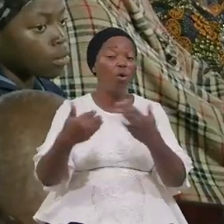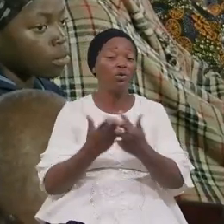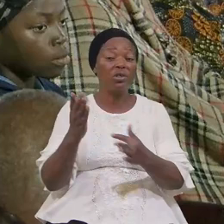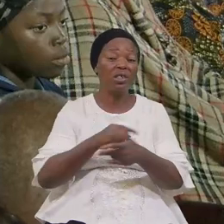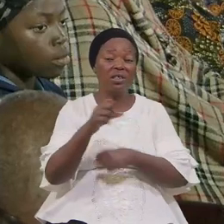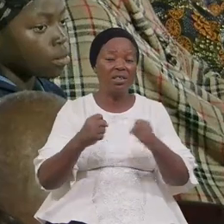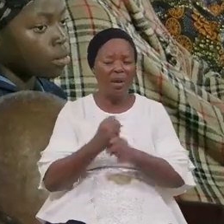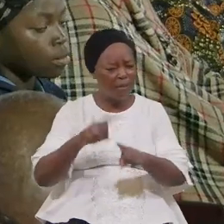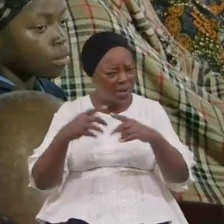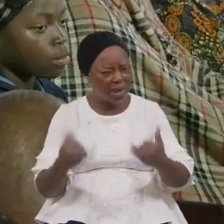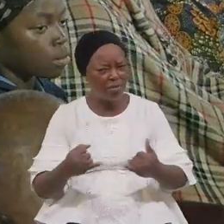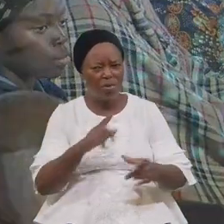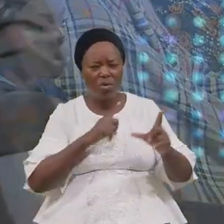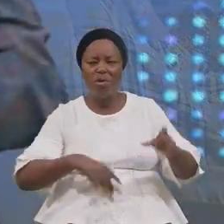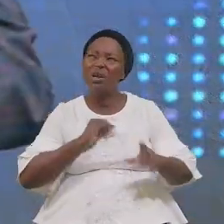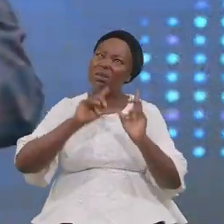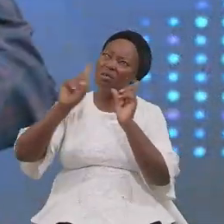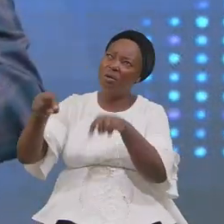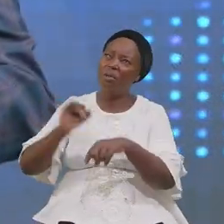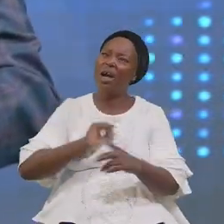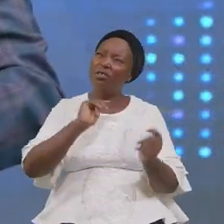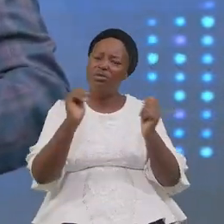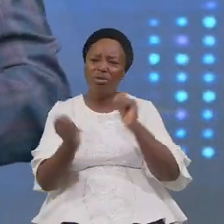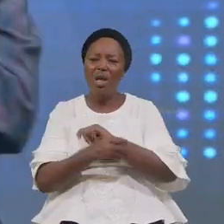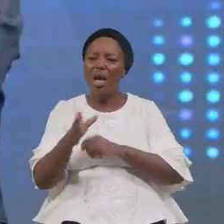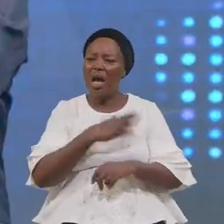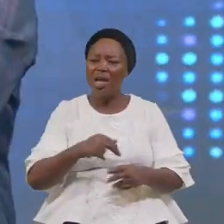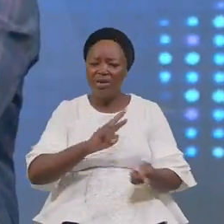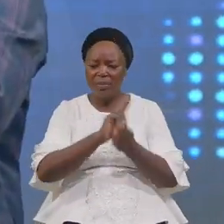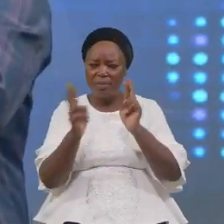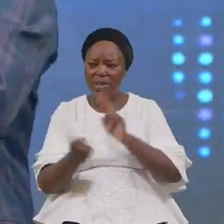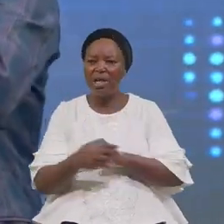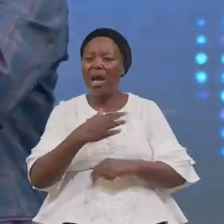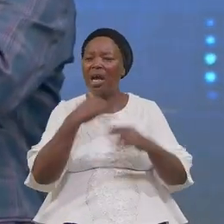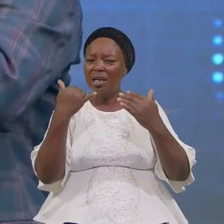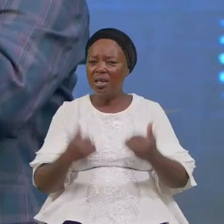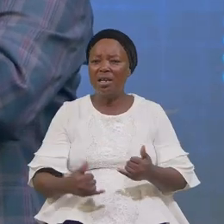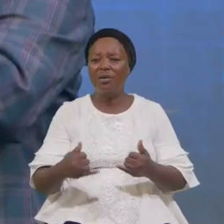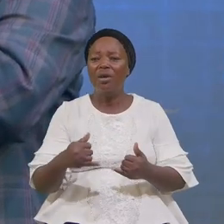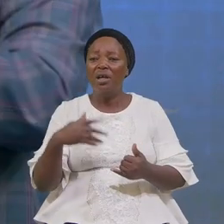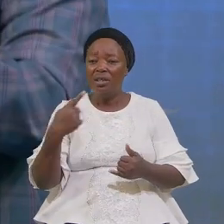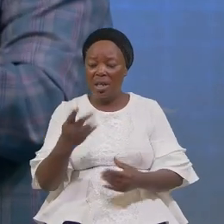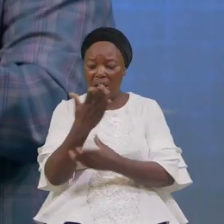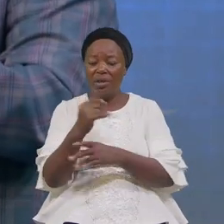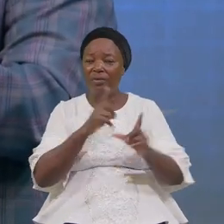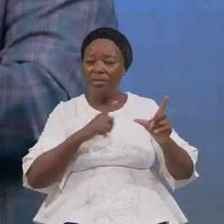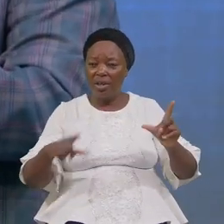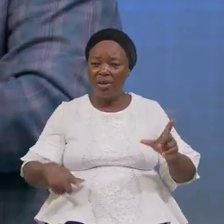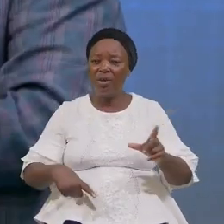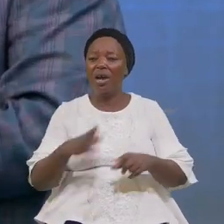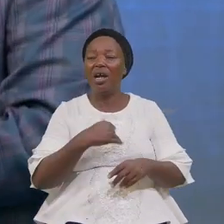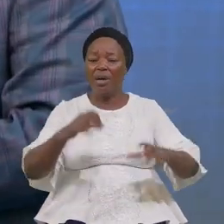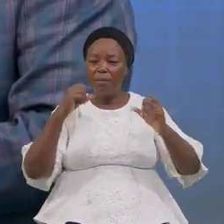now I come, I turn, I repent, and now the hand of the Lord and the